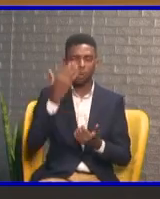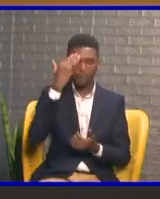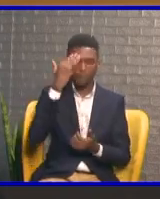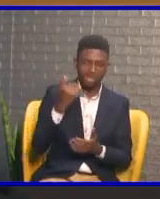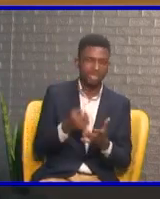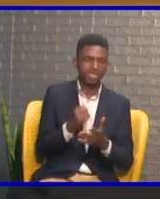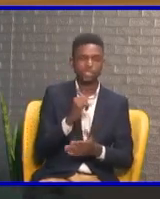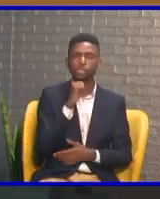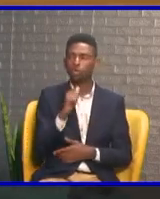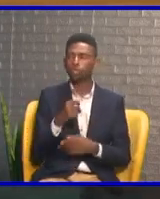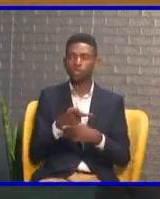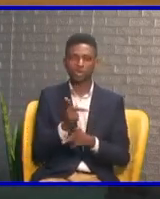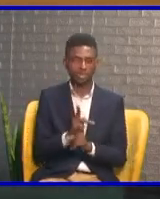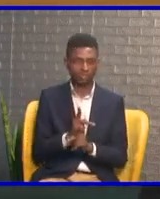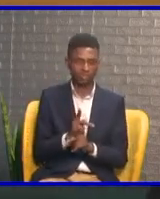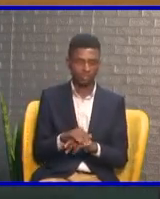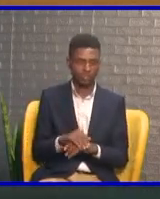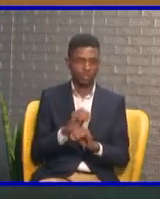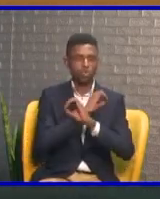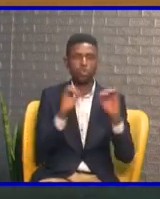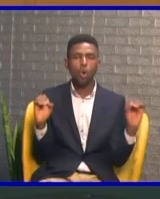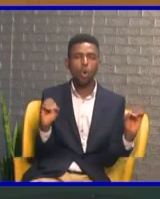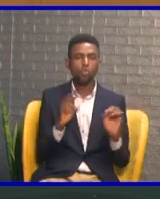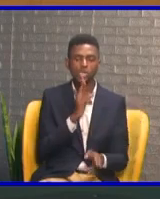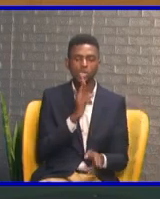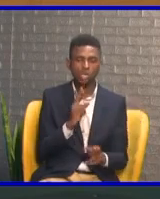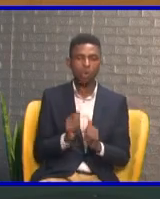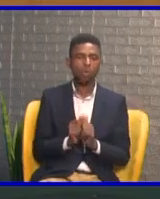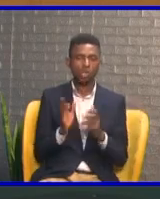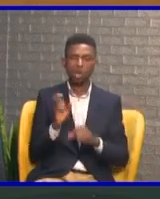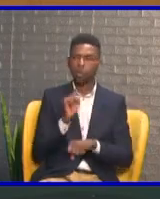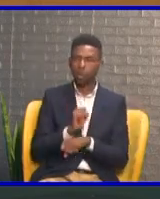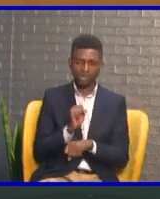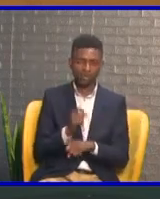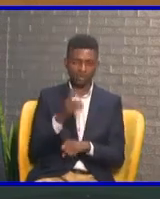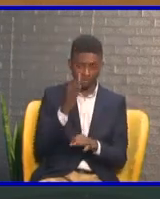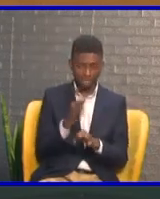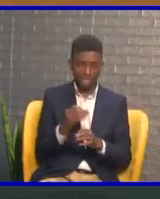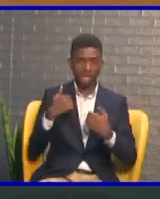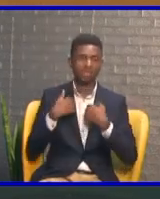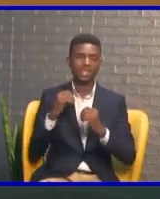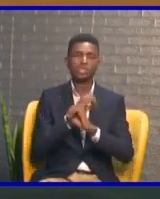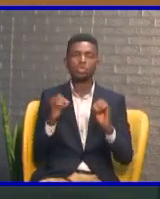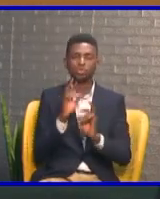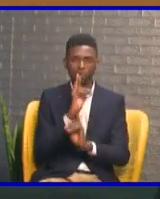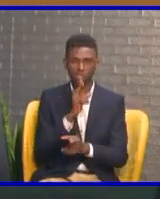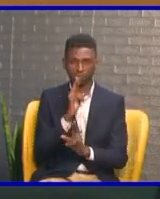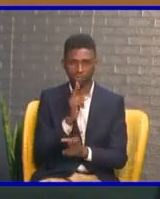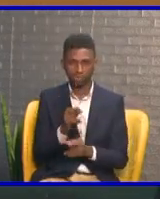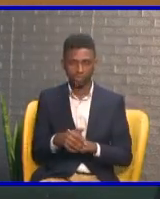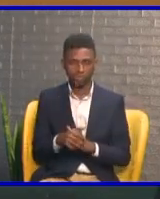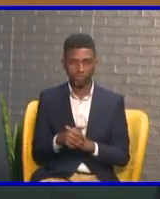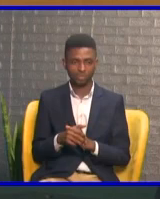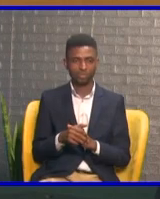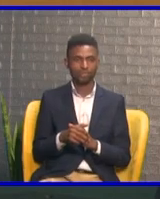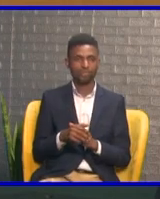not productive. No results. Without works, faith has no results. I